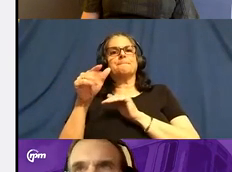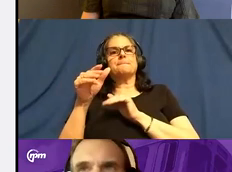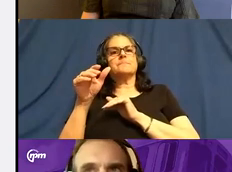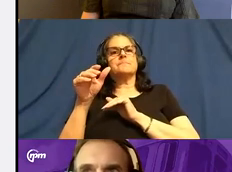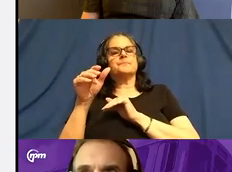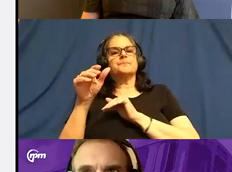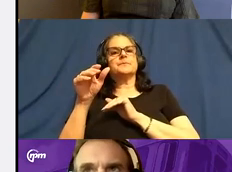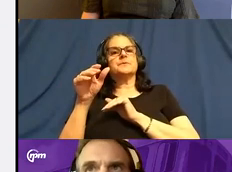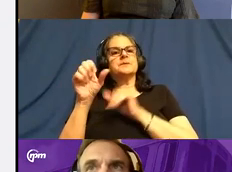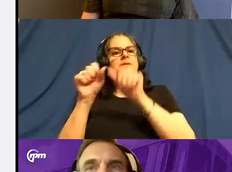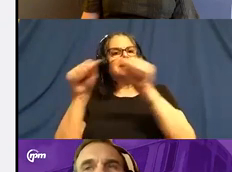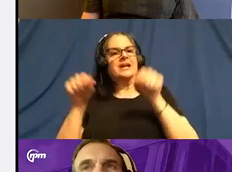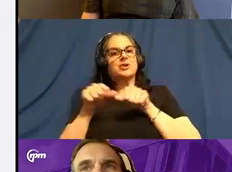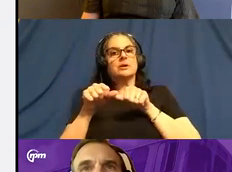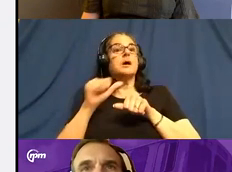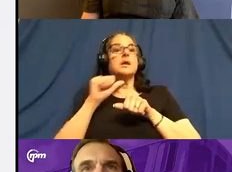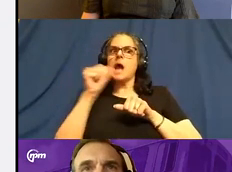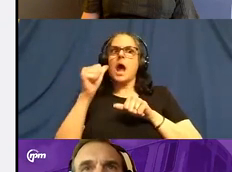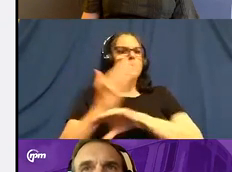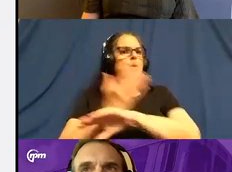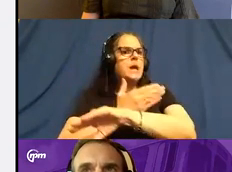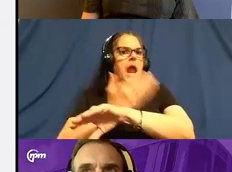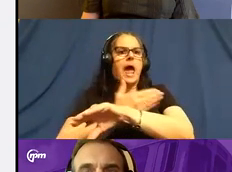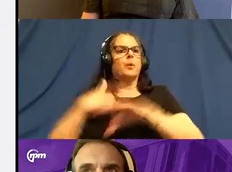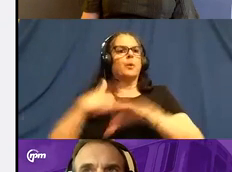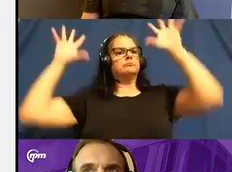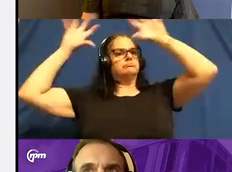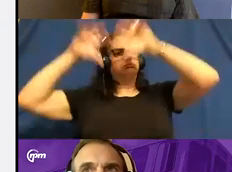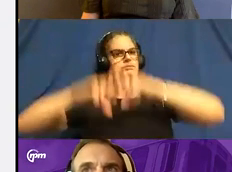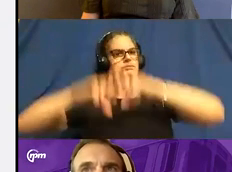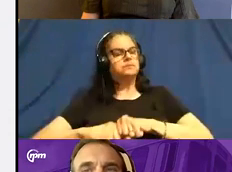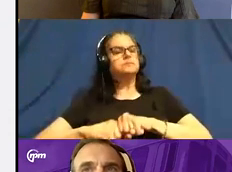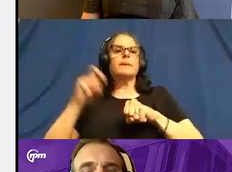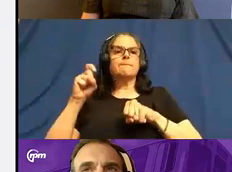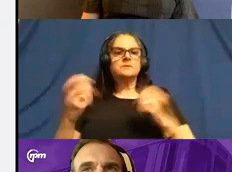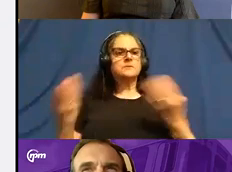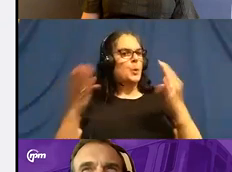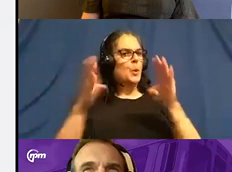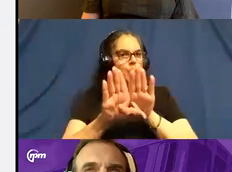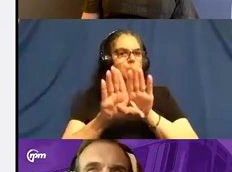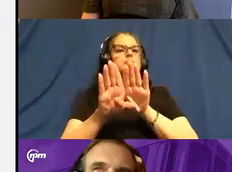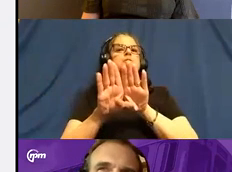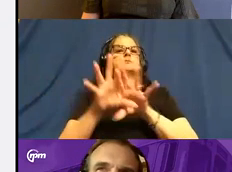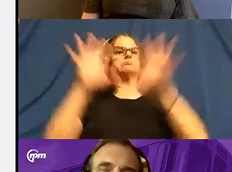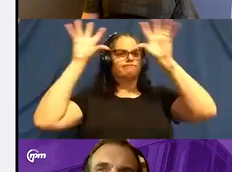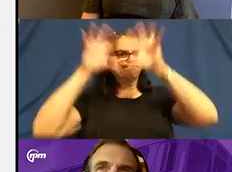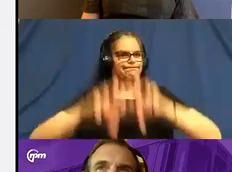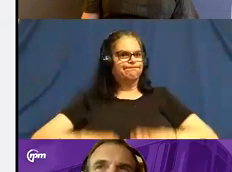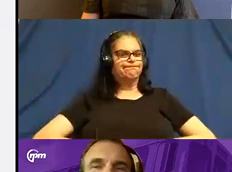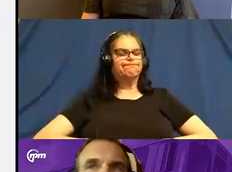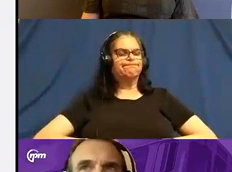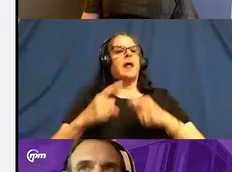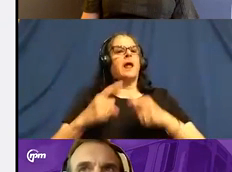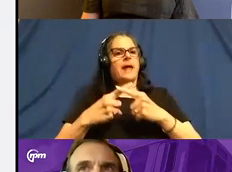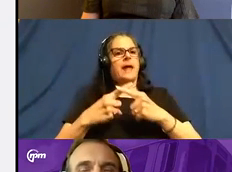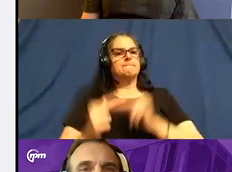up, this is not a rehab, we do need to close the existing stations. And there aren't a lot of places